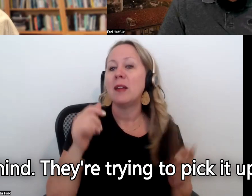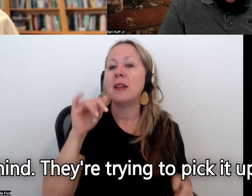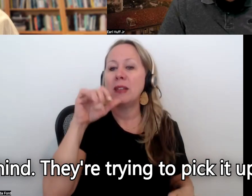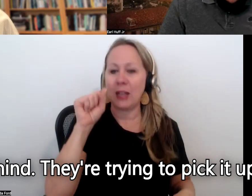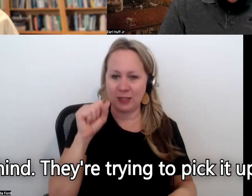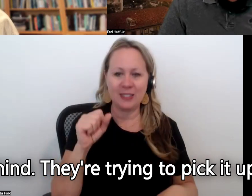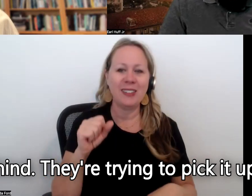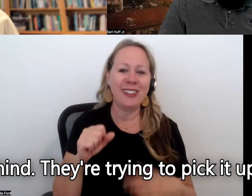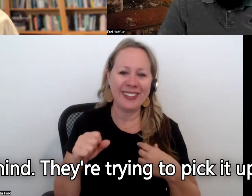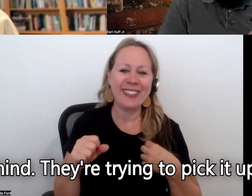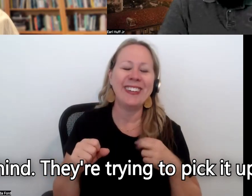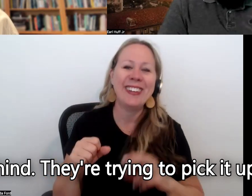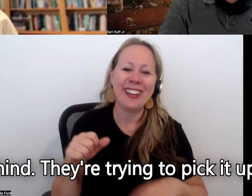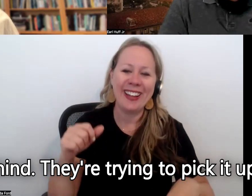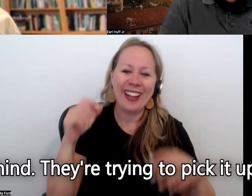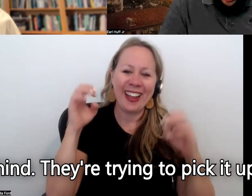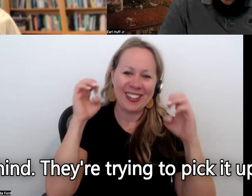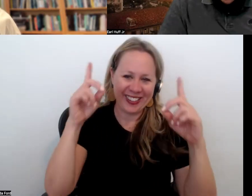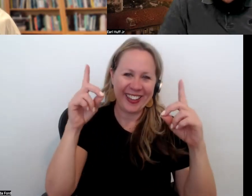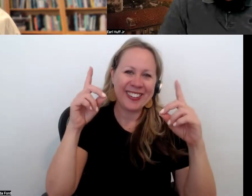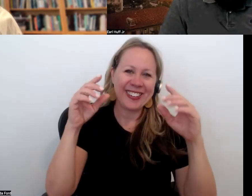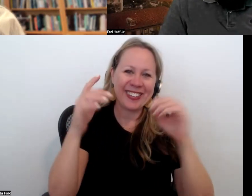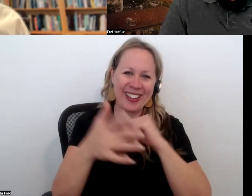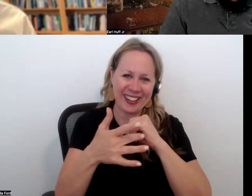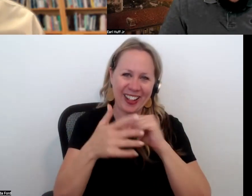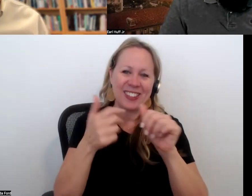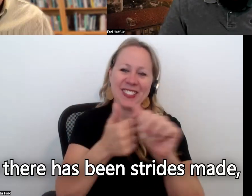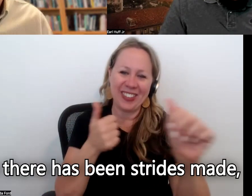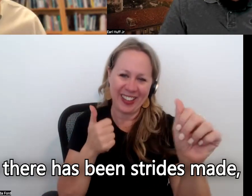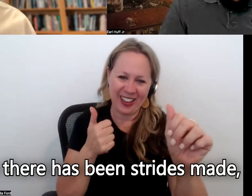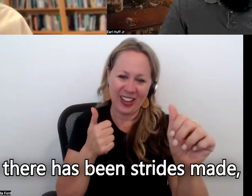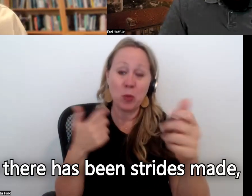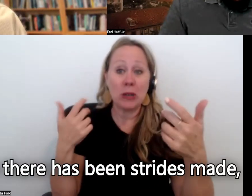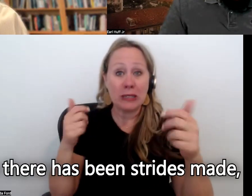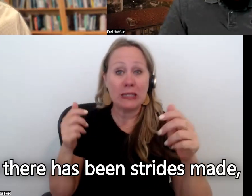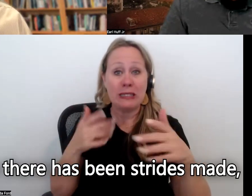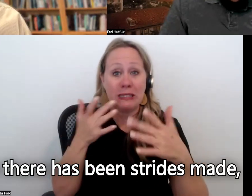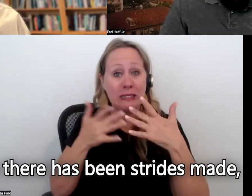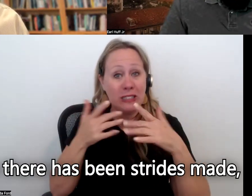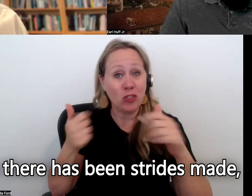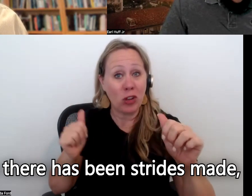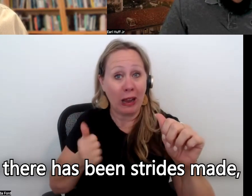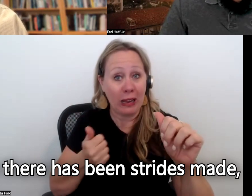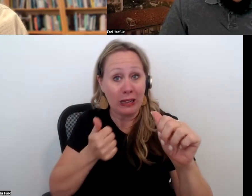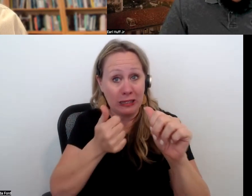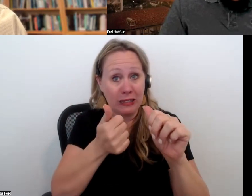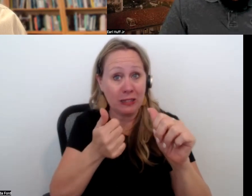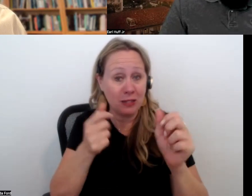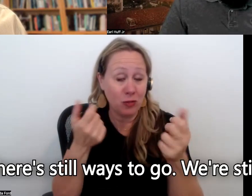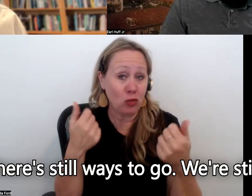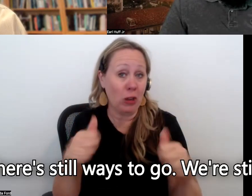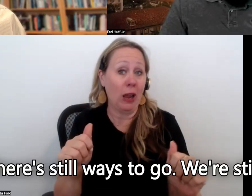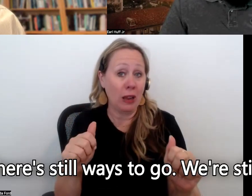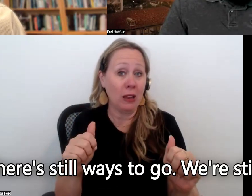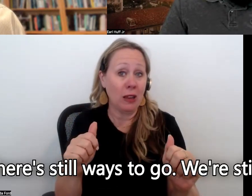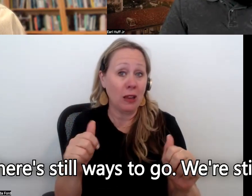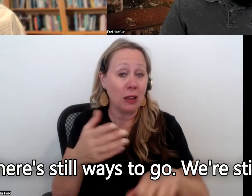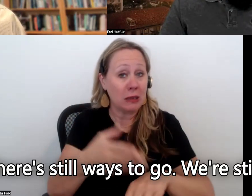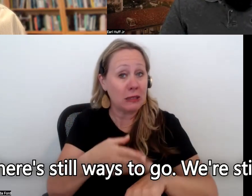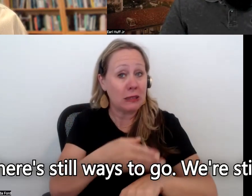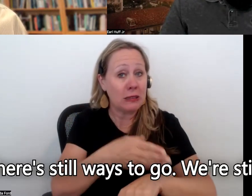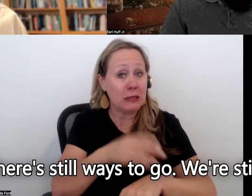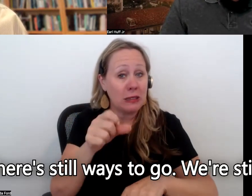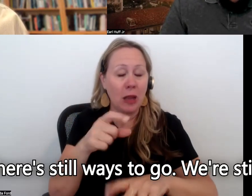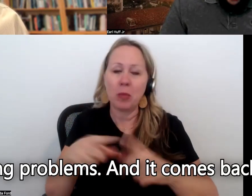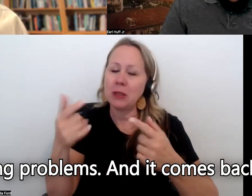technology is behind. They're trying to pick it up. They're Mhm. trying to pick it up. So there has been strides made, but there's still ways